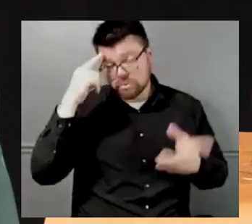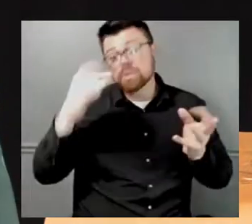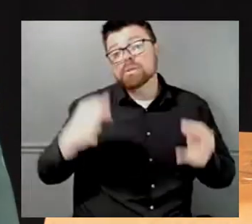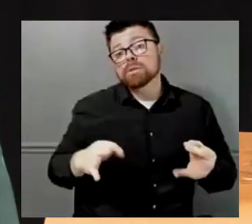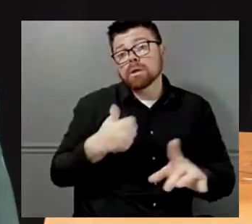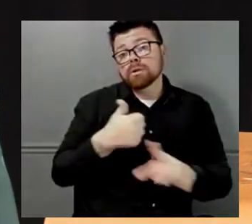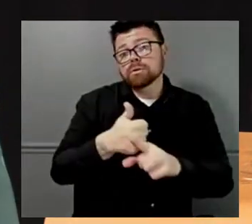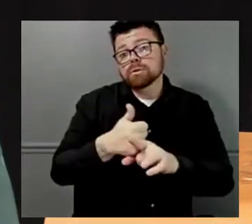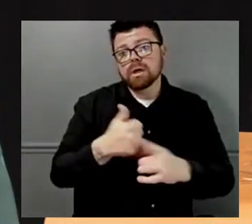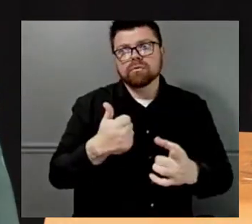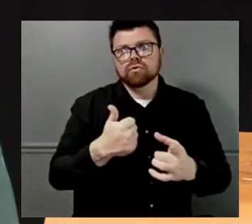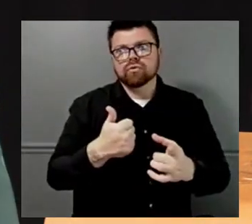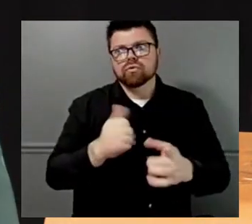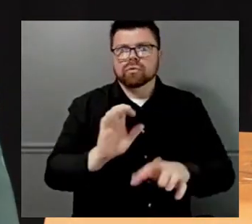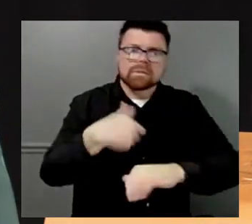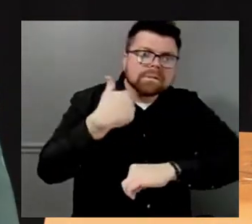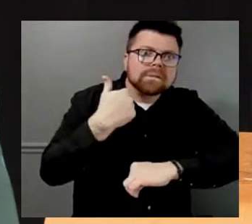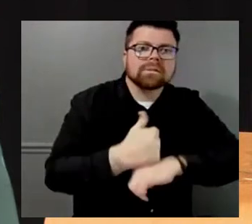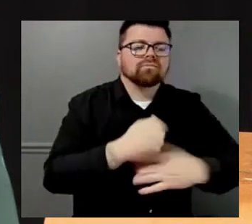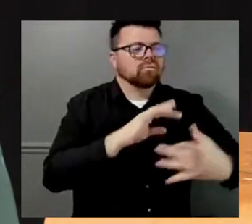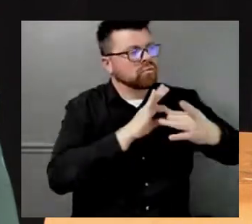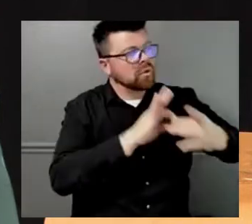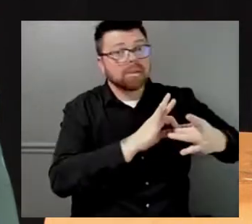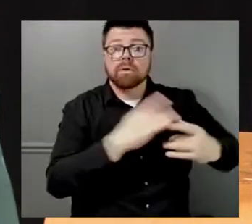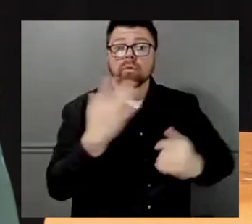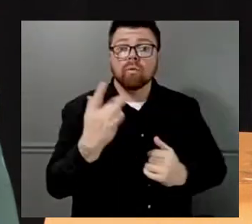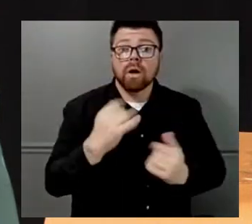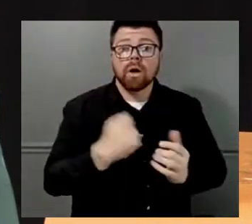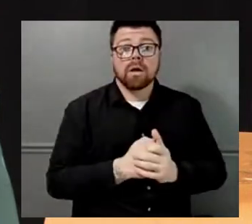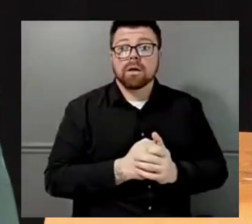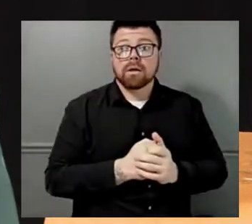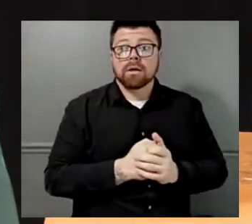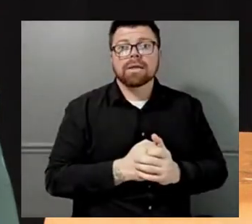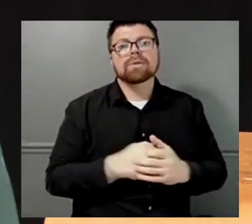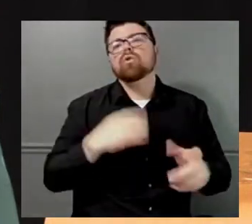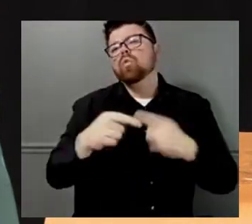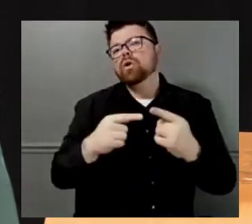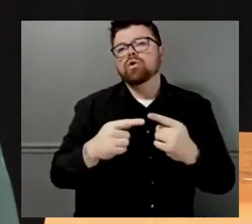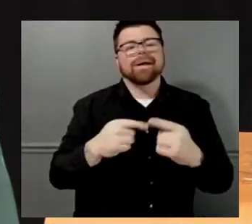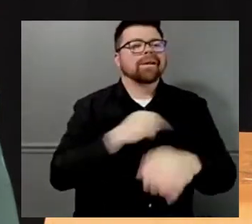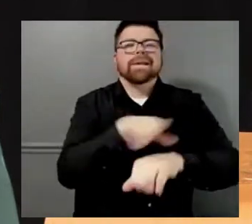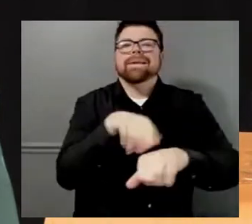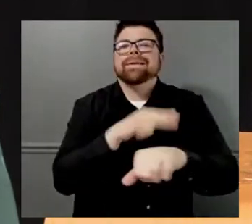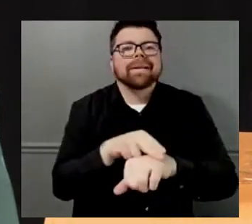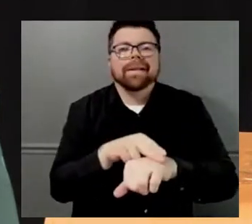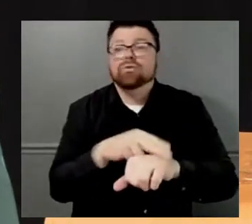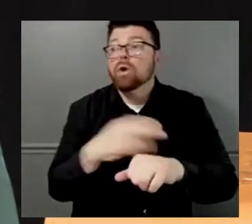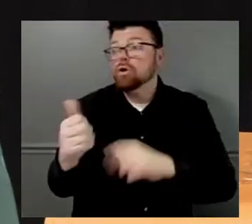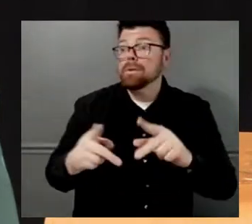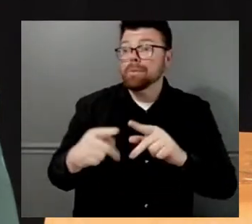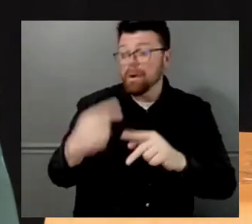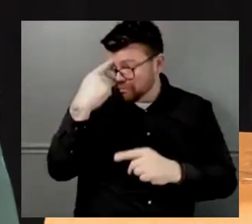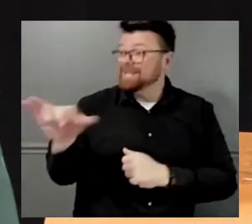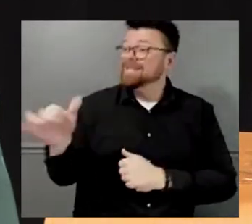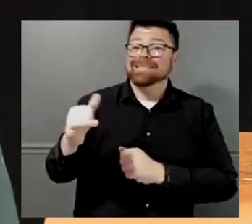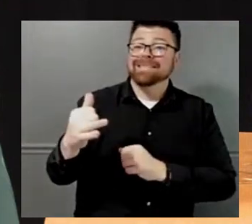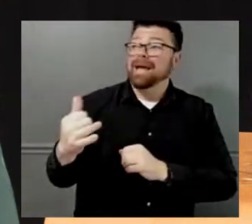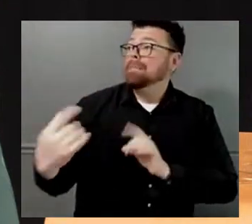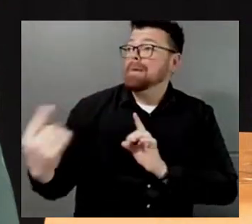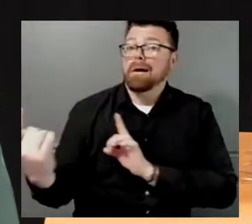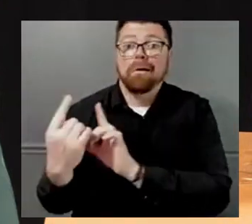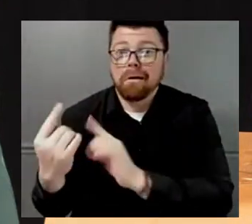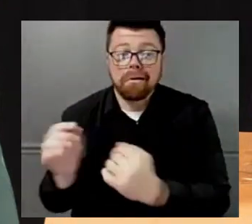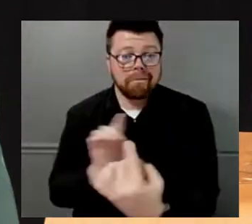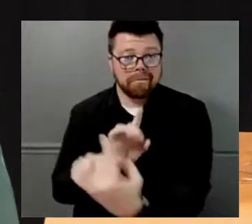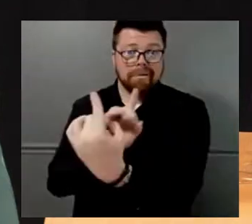just kind of naturally gravitating towards people who think like you, it probably will take some effort to make that choice. You know, people have book clubs,